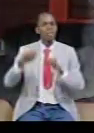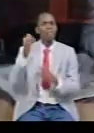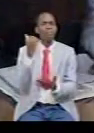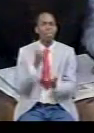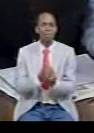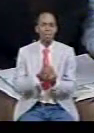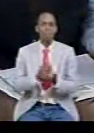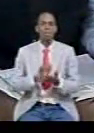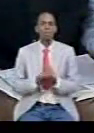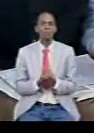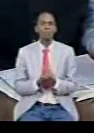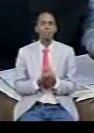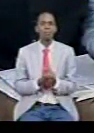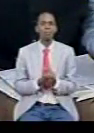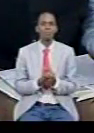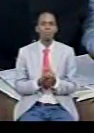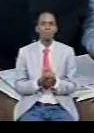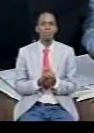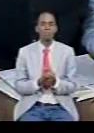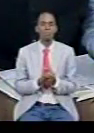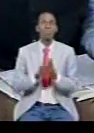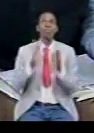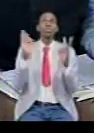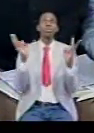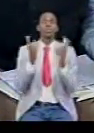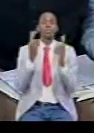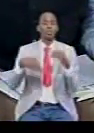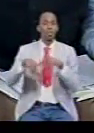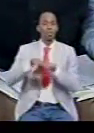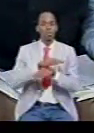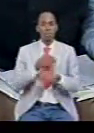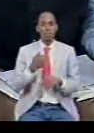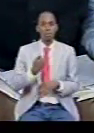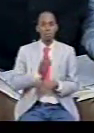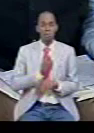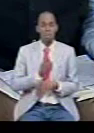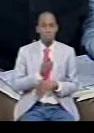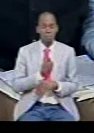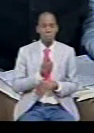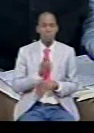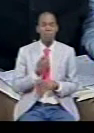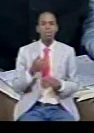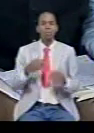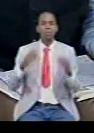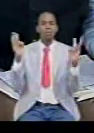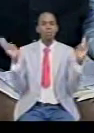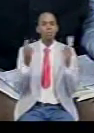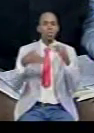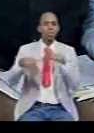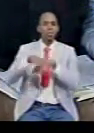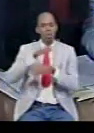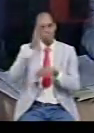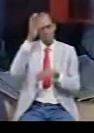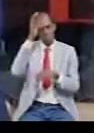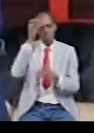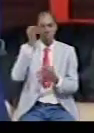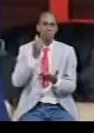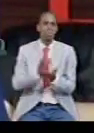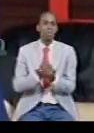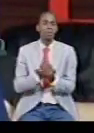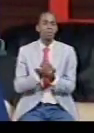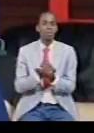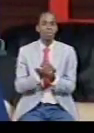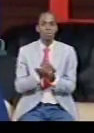can't hear your amen. Victory over self, victory over Satan.